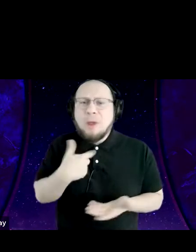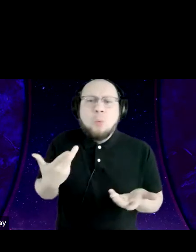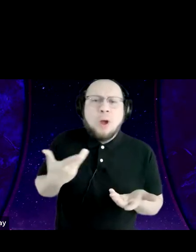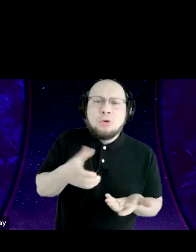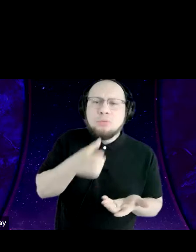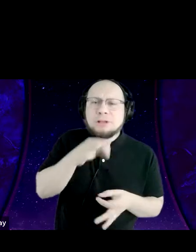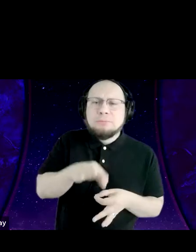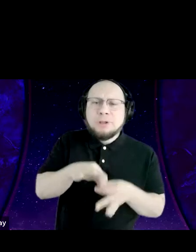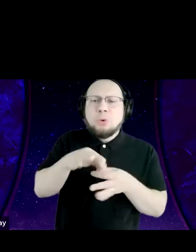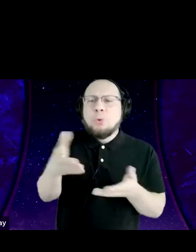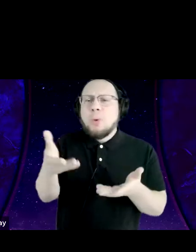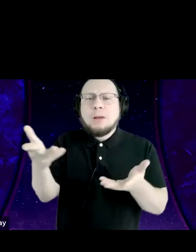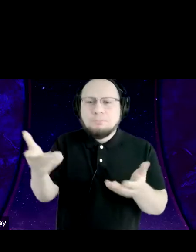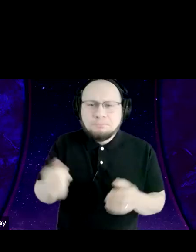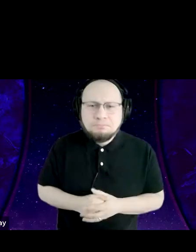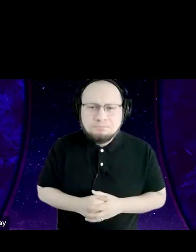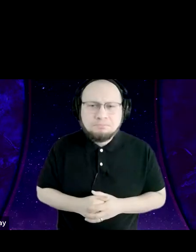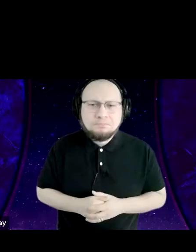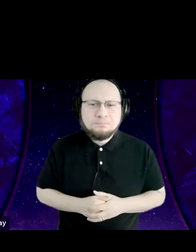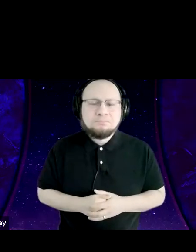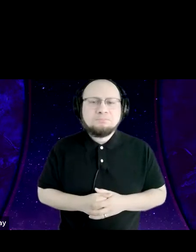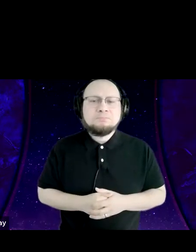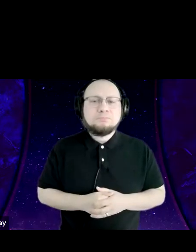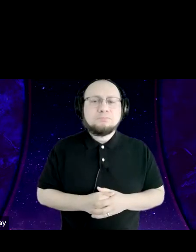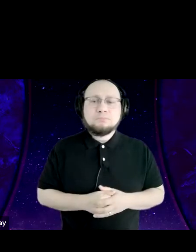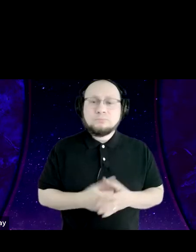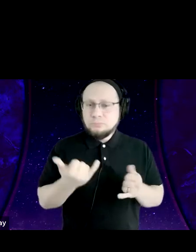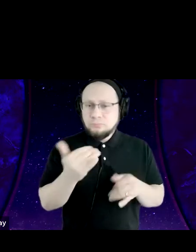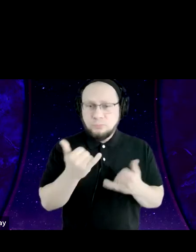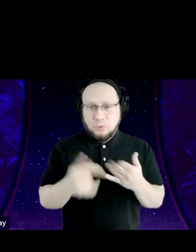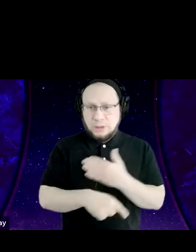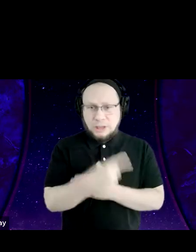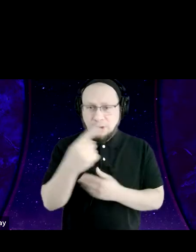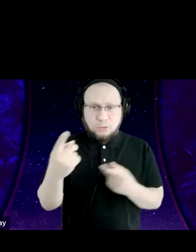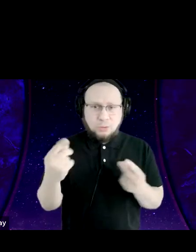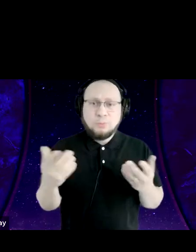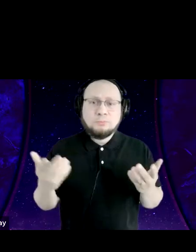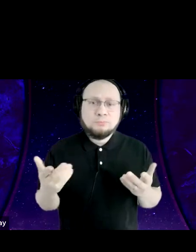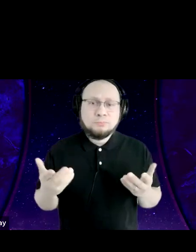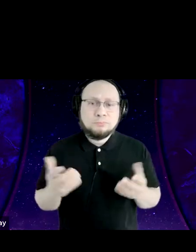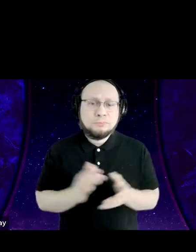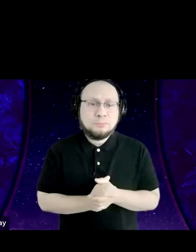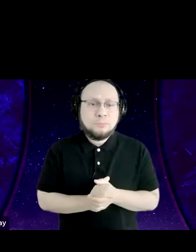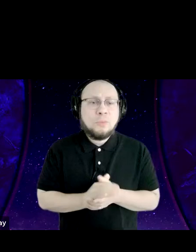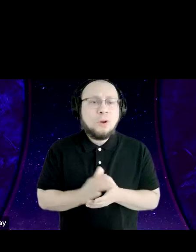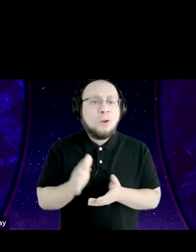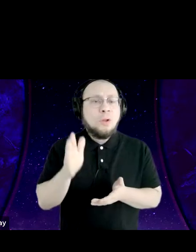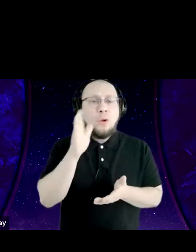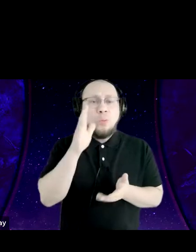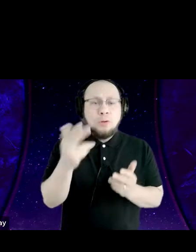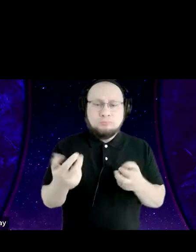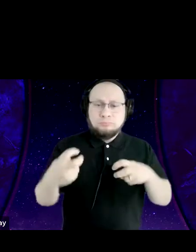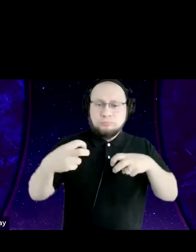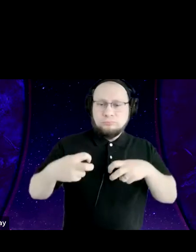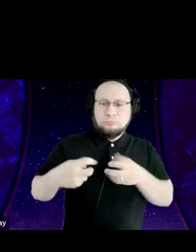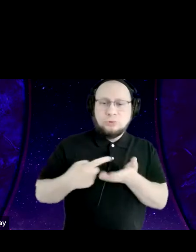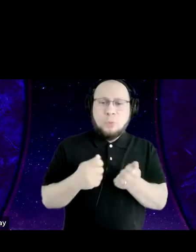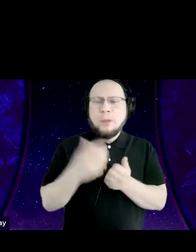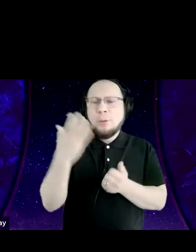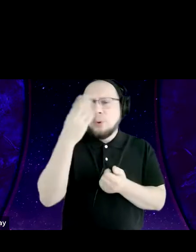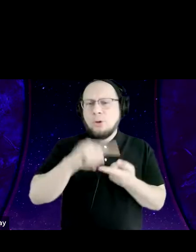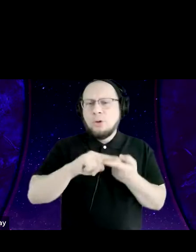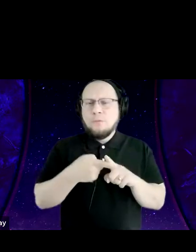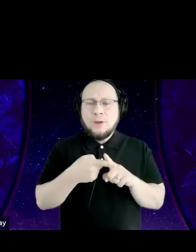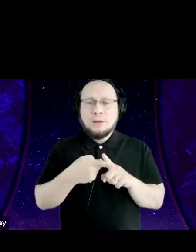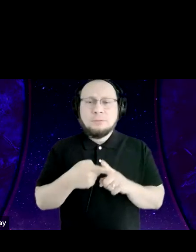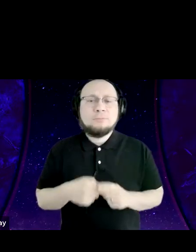as well. And what we're gonna do today is we're gonna share space with a beautiful friend. Teacakes and